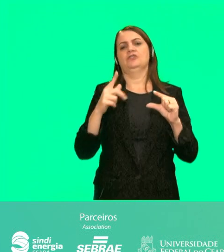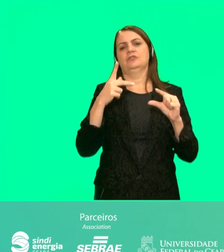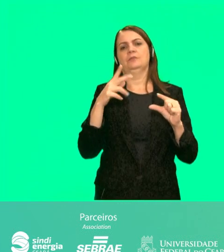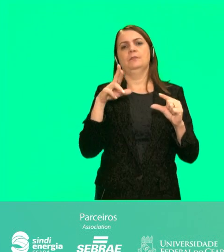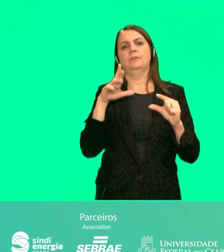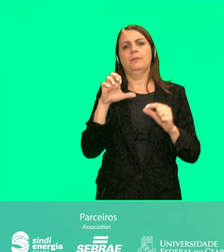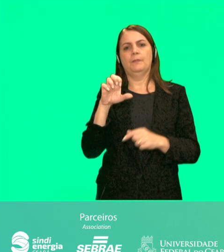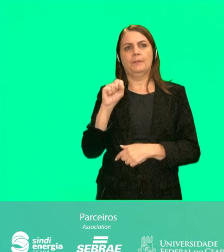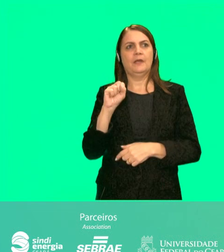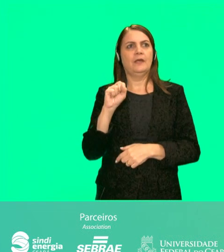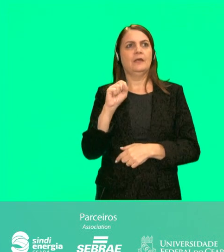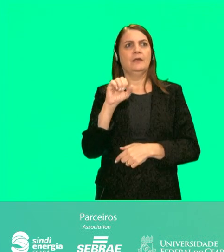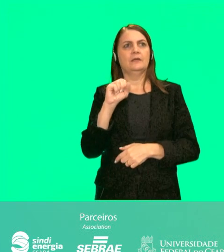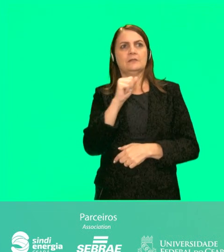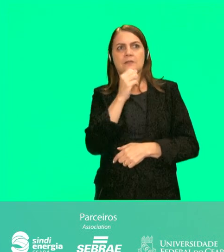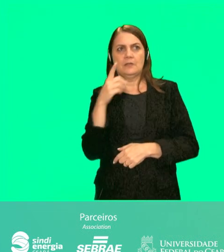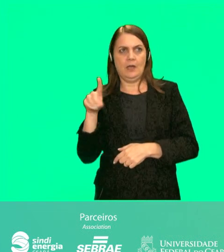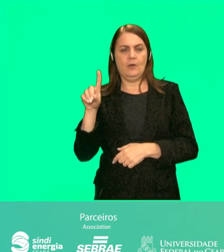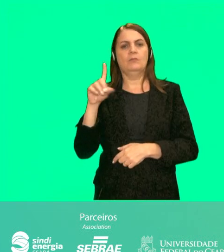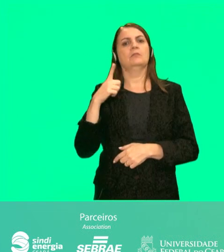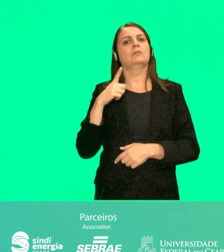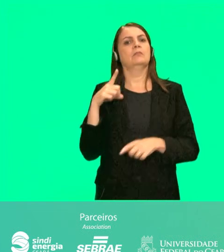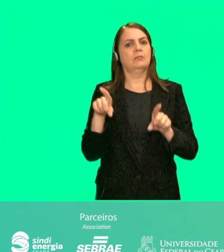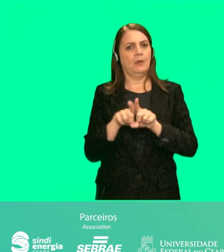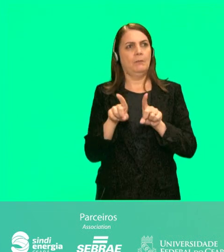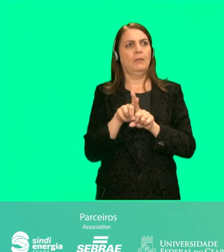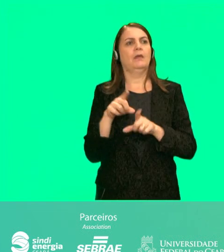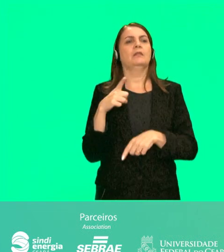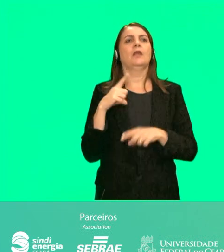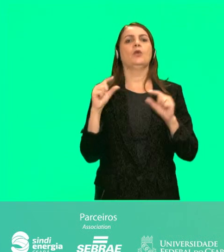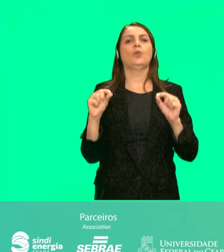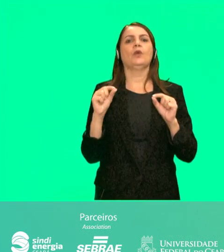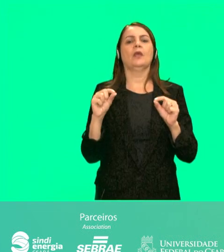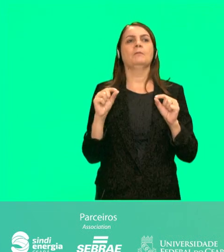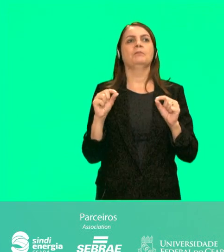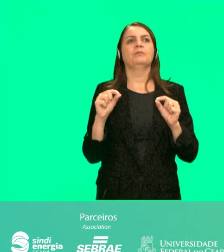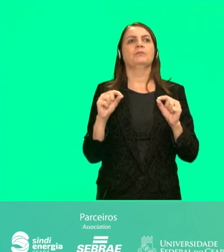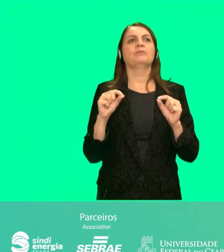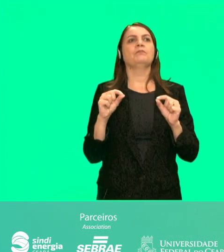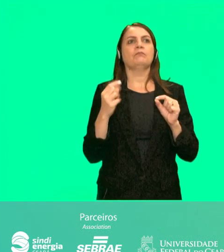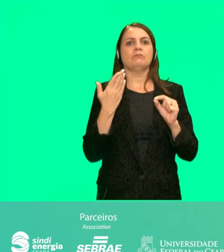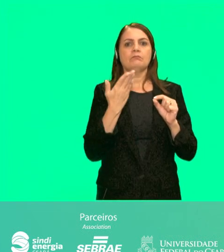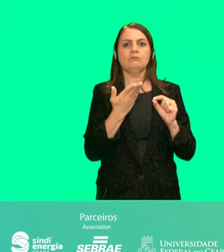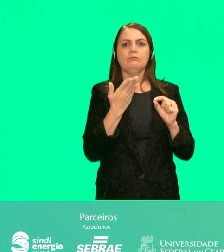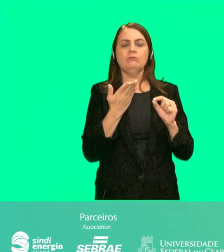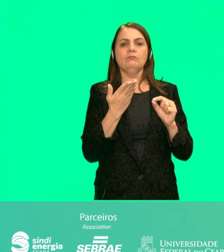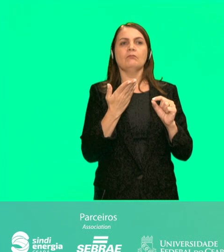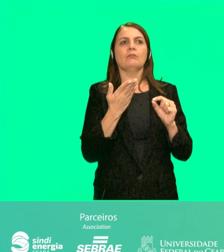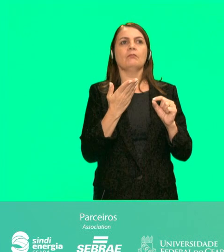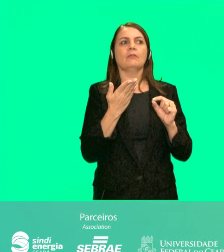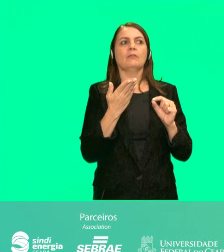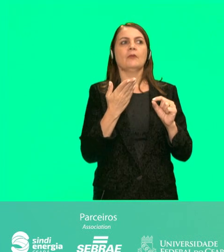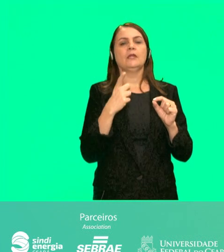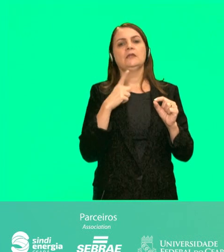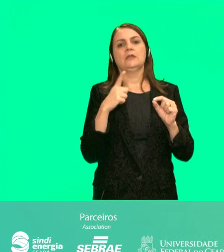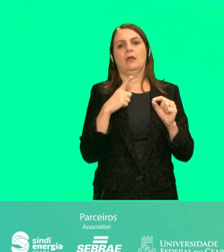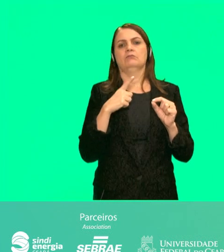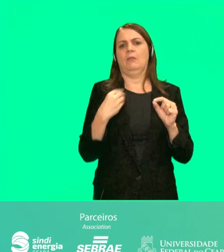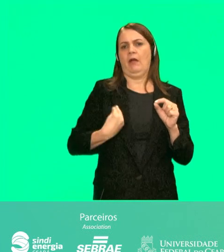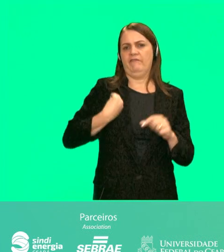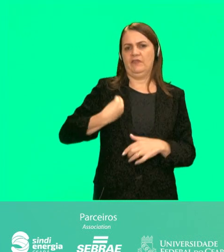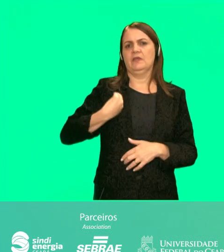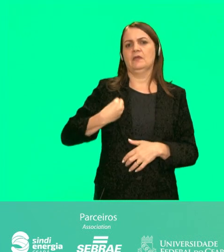pressure, so we have some equipment with a great longevity, typically with electrolyzers, and